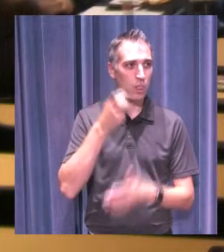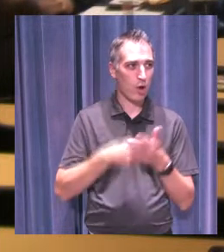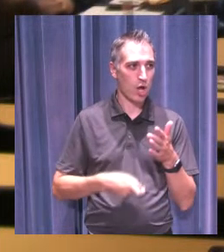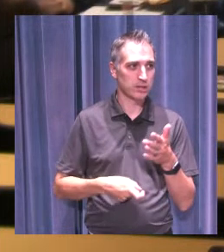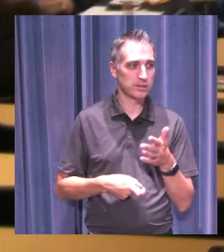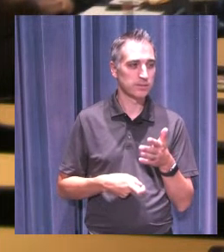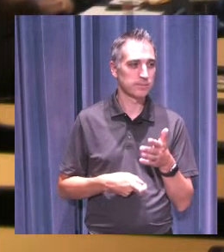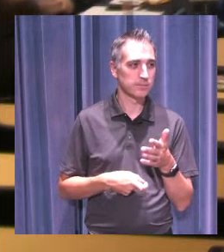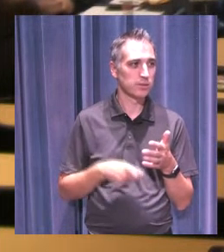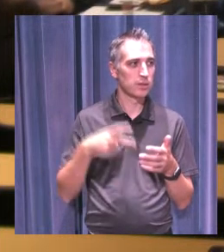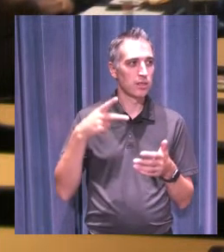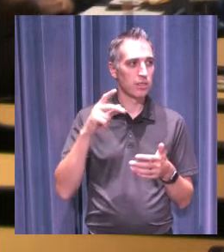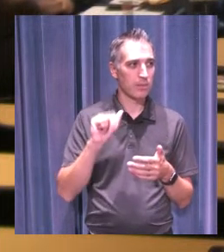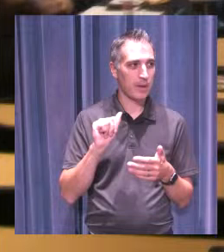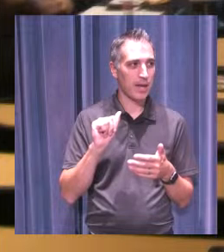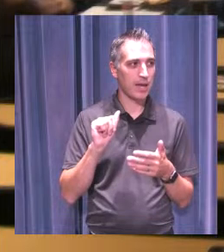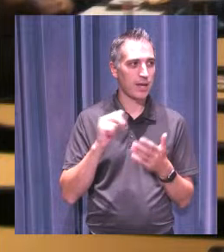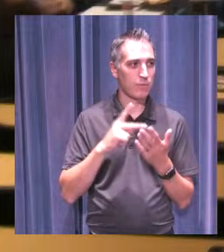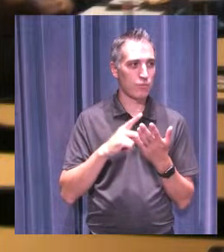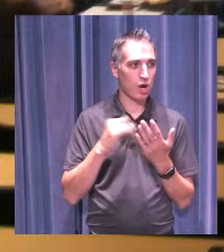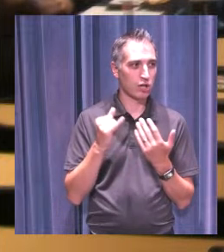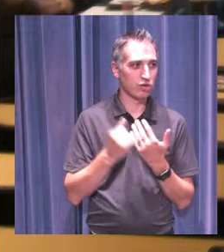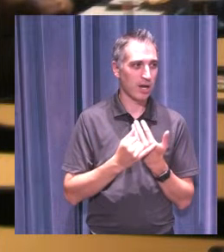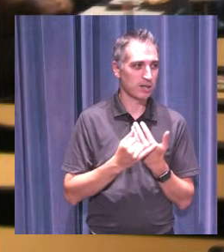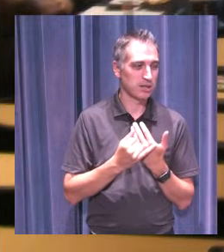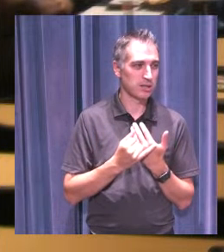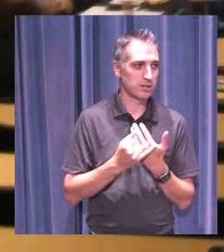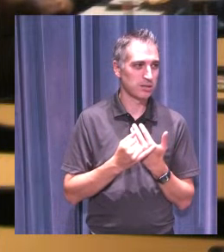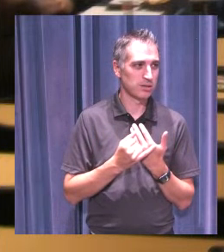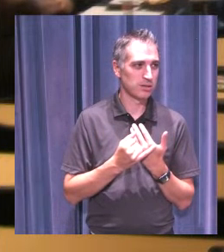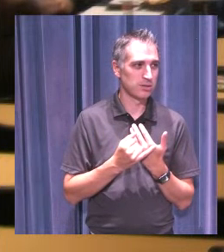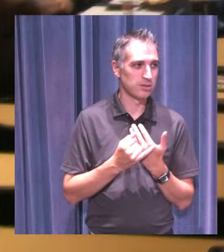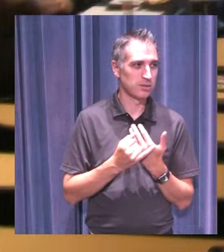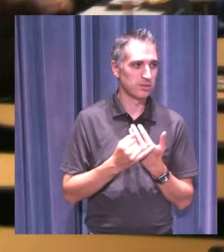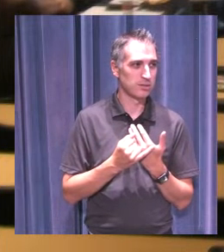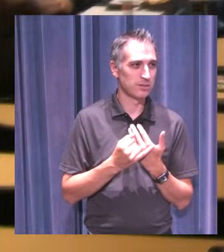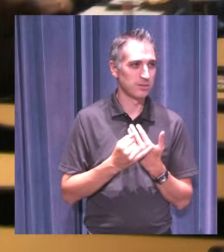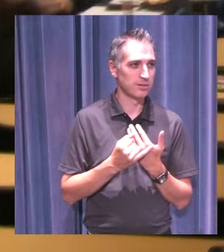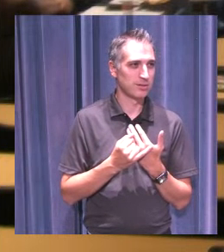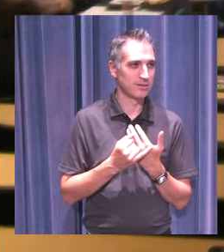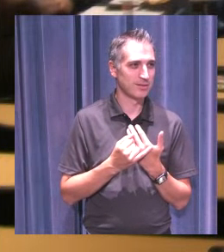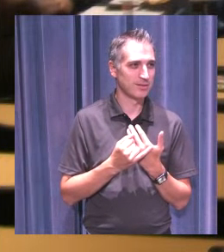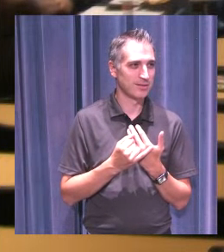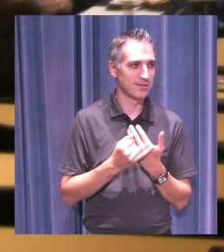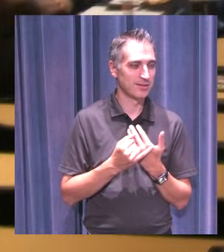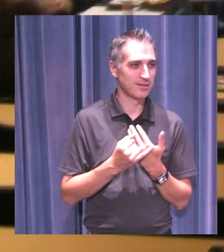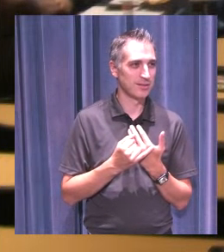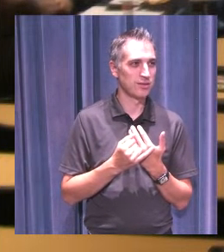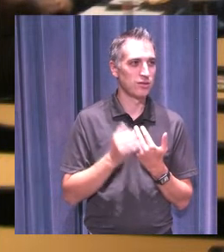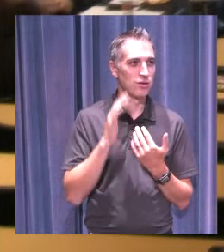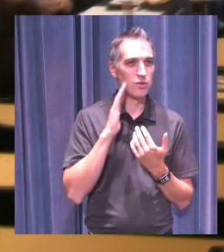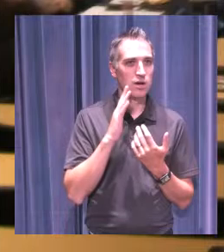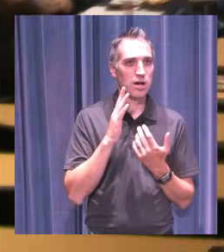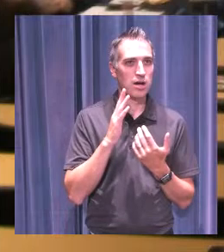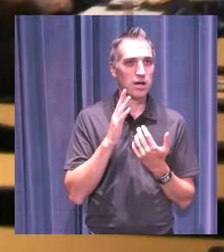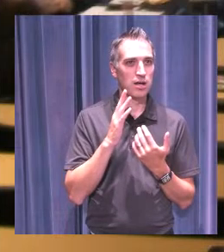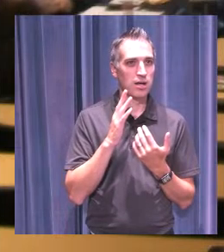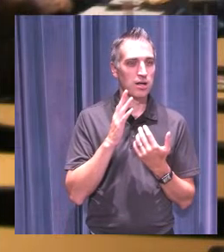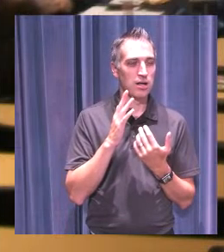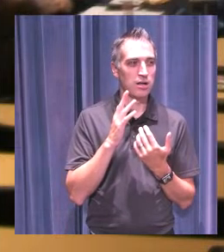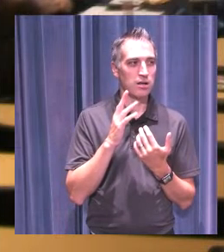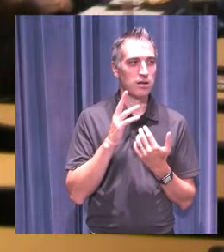So the PA project work will probably be similar to what we're doing. Go ahead. To what we're seeing in some of the other buildings